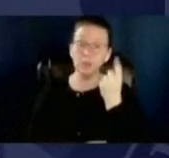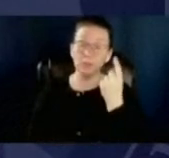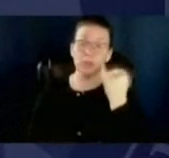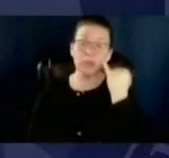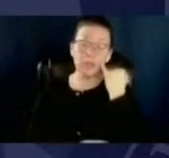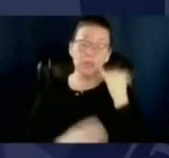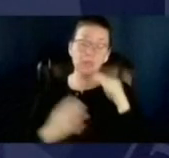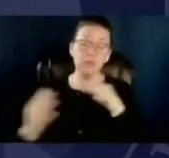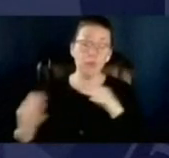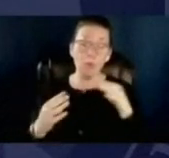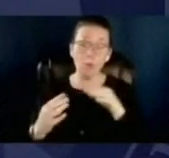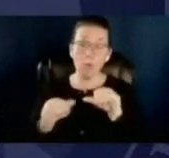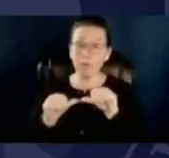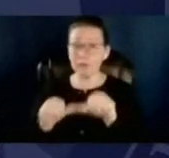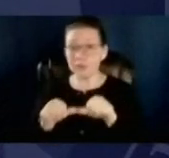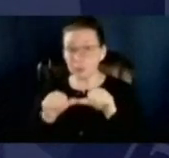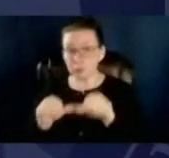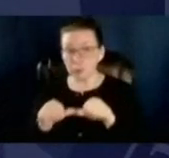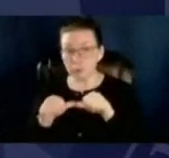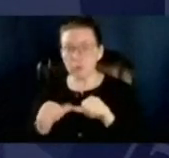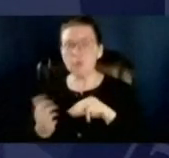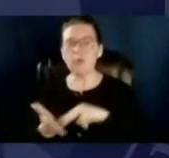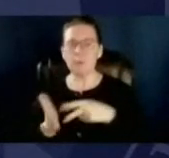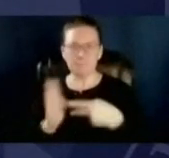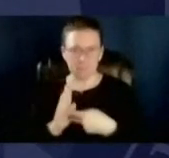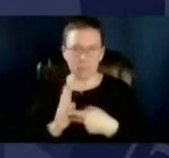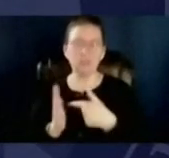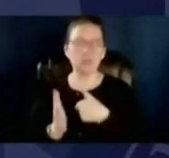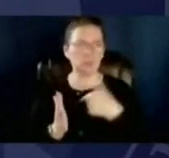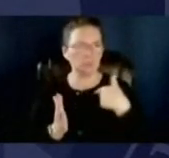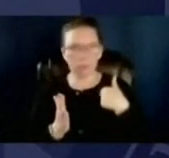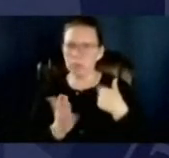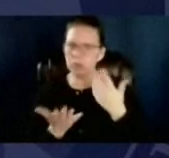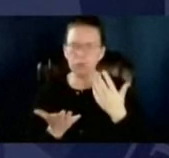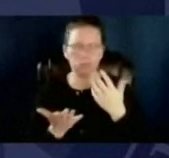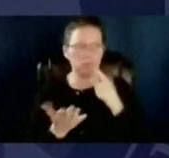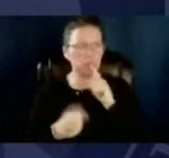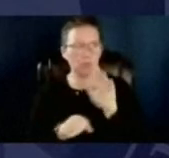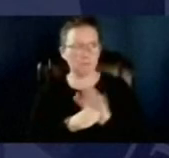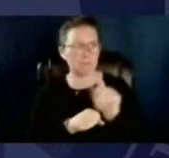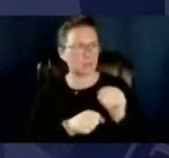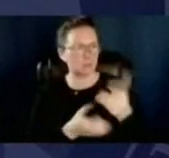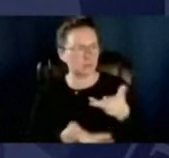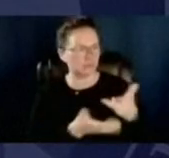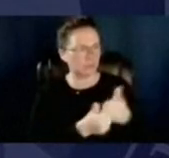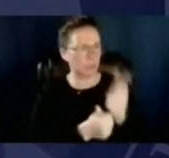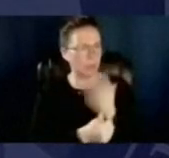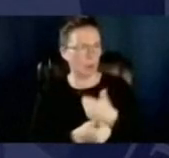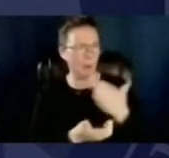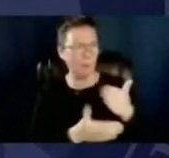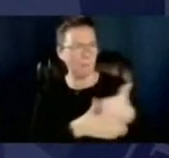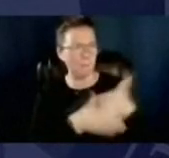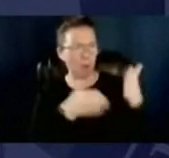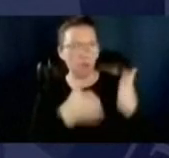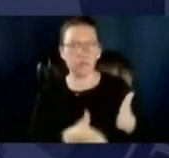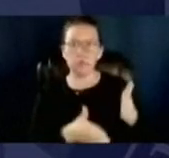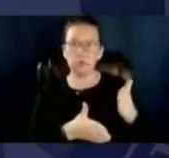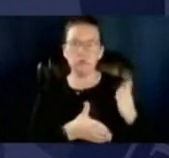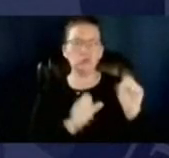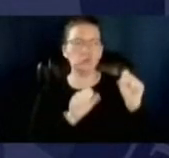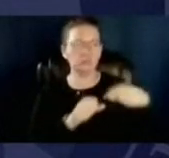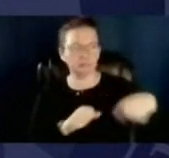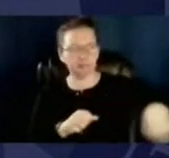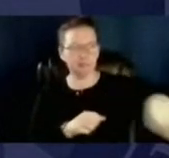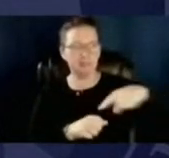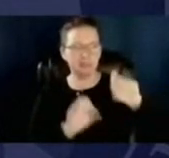continues, we'll have to continue to work with our partners to provide the support that Ukraine